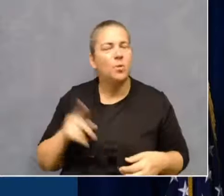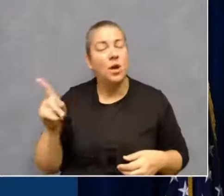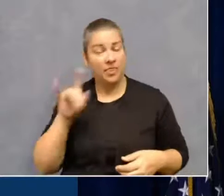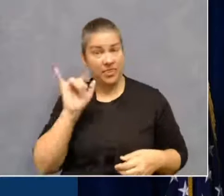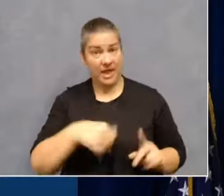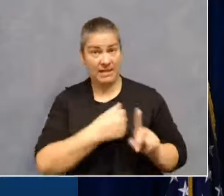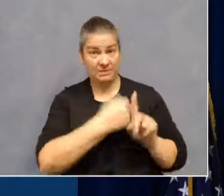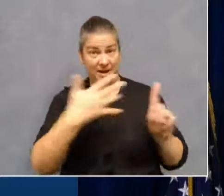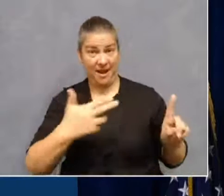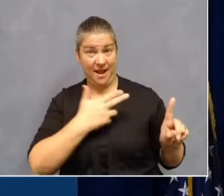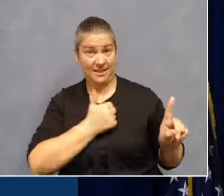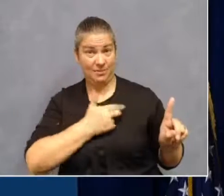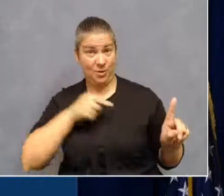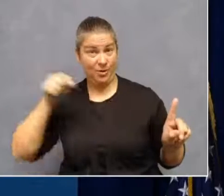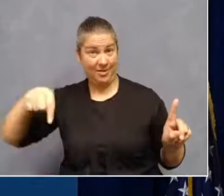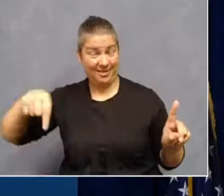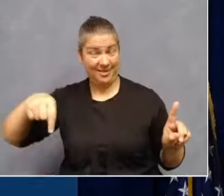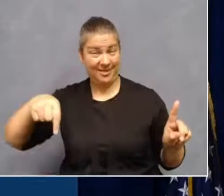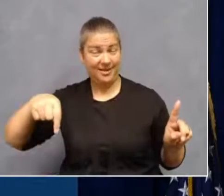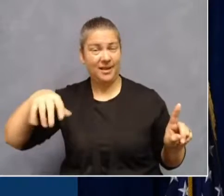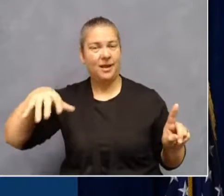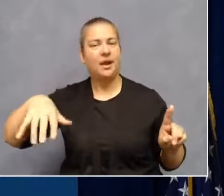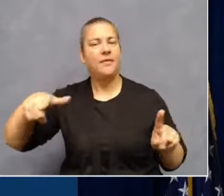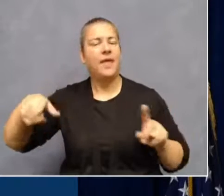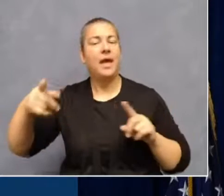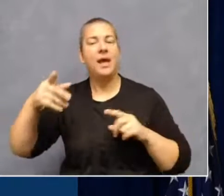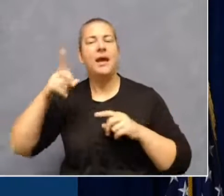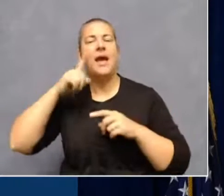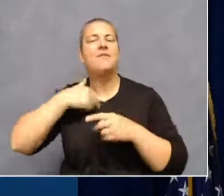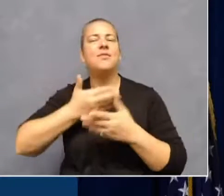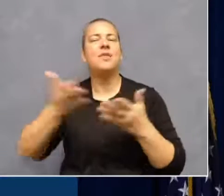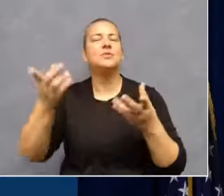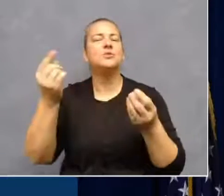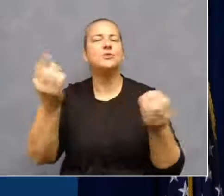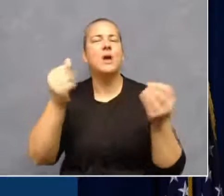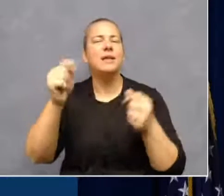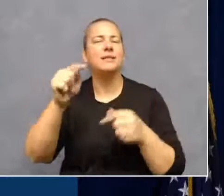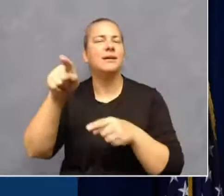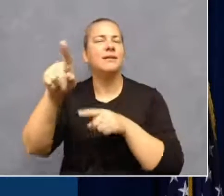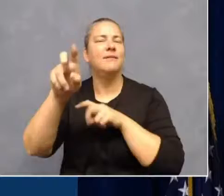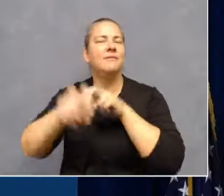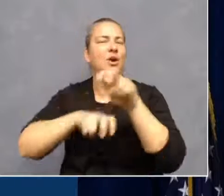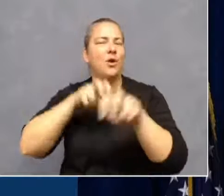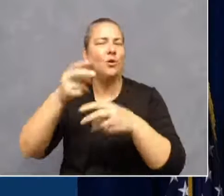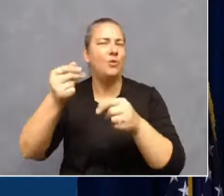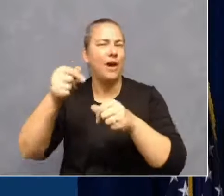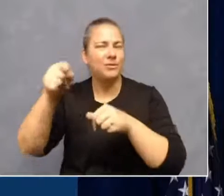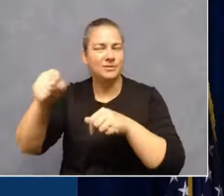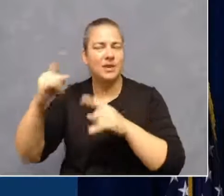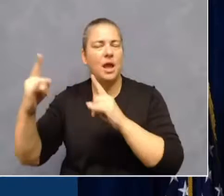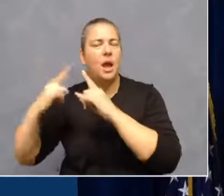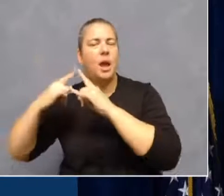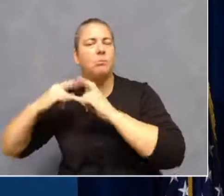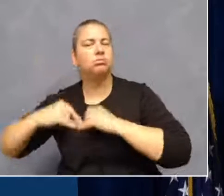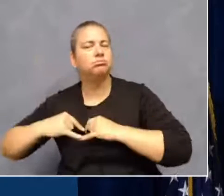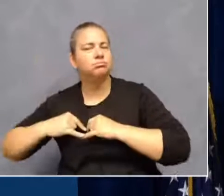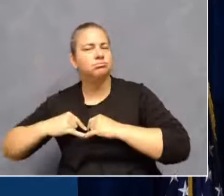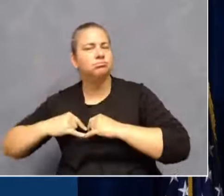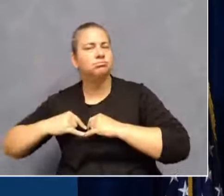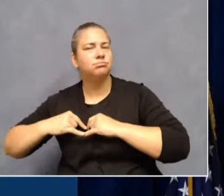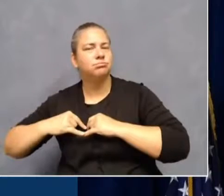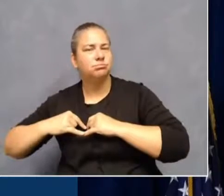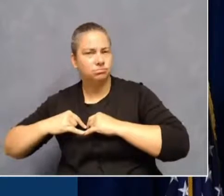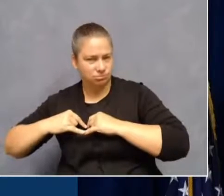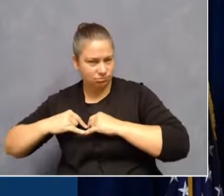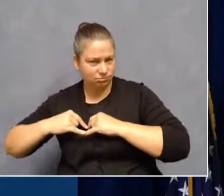activities that were going on out at the fairgrounds, and then it has been in the process of being packed up again first